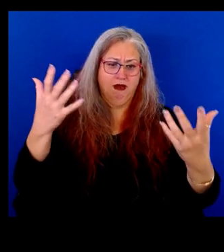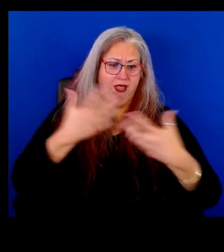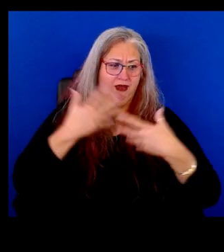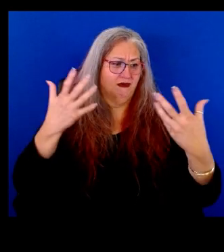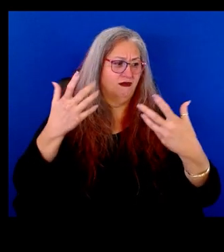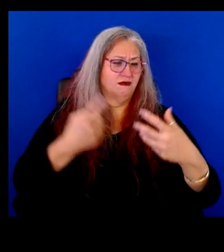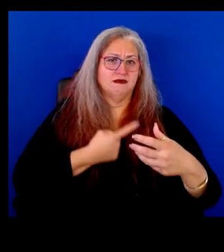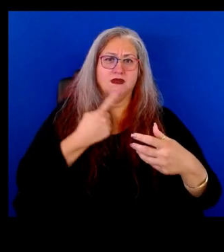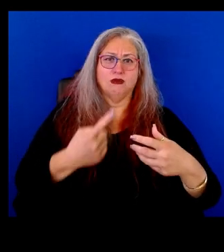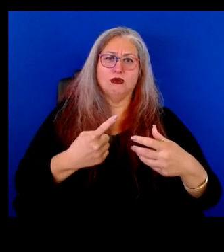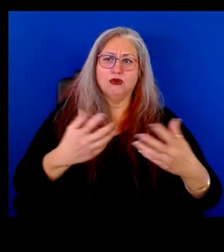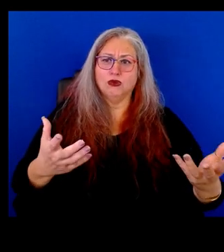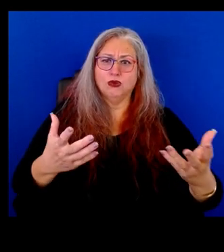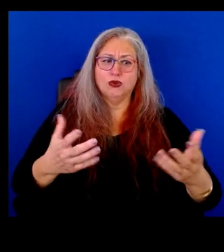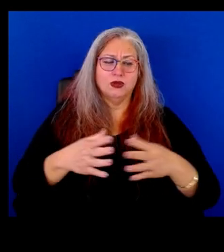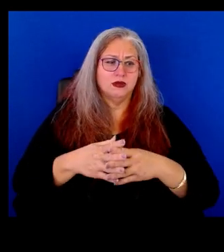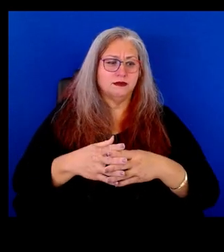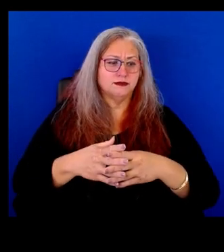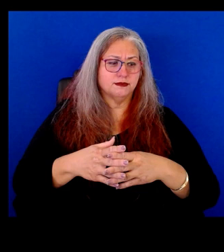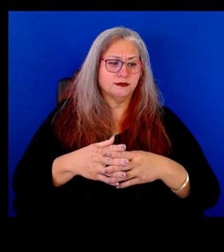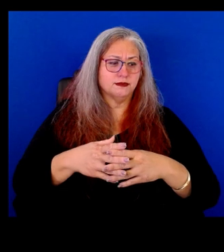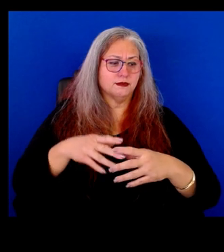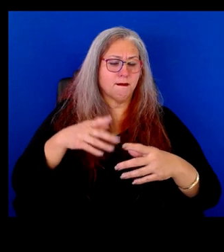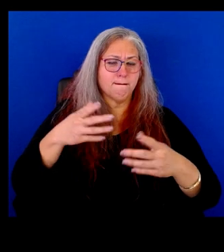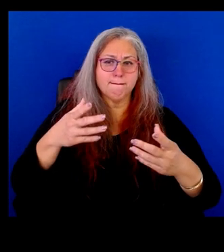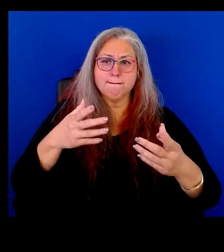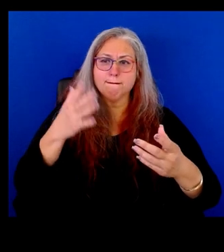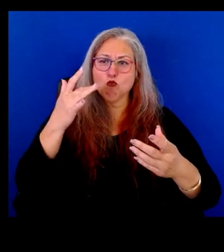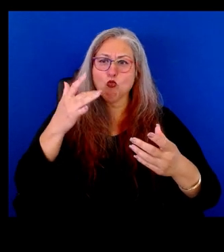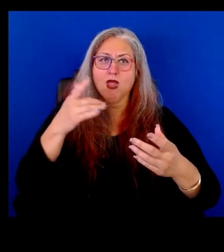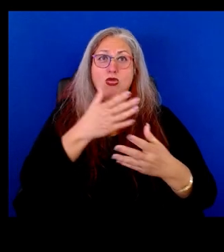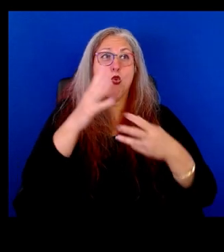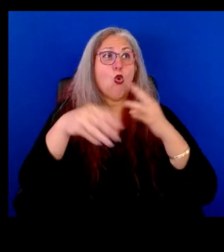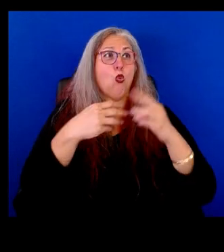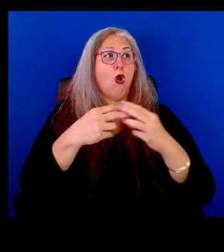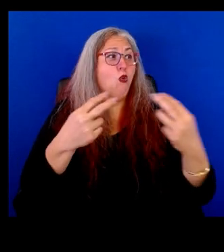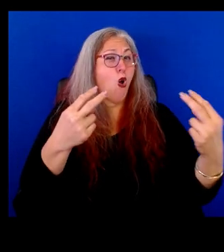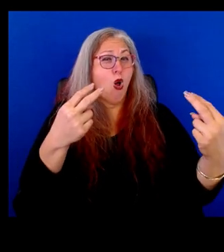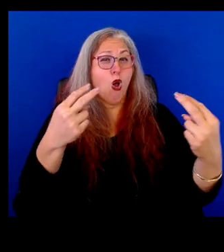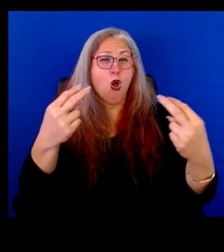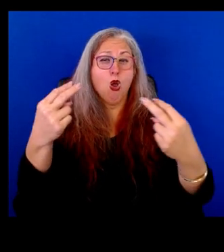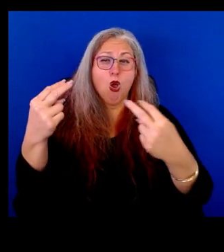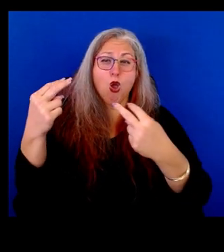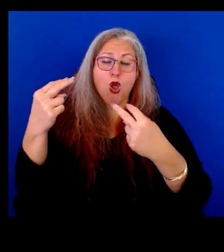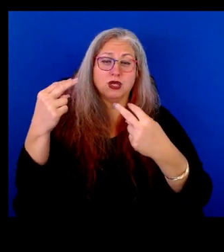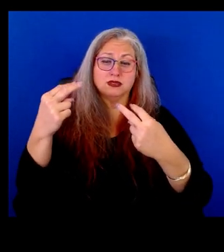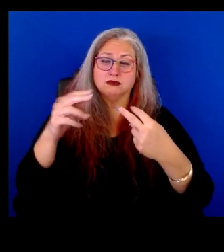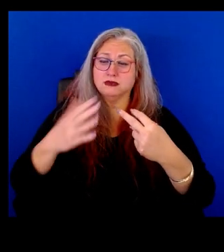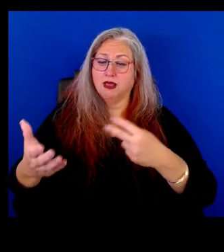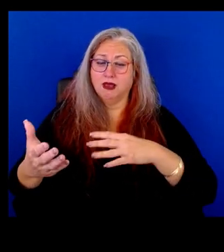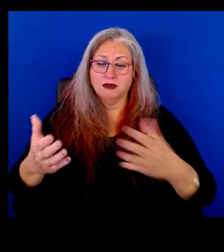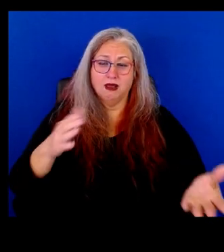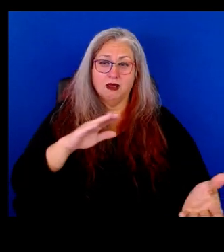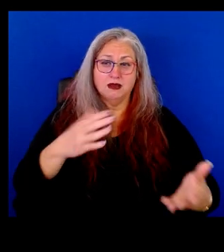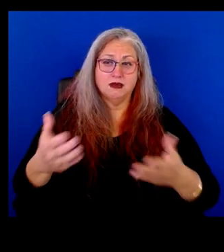Why are they left alone and being watched by the whole world,